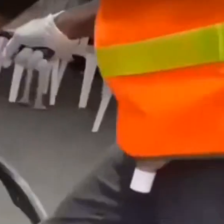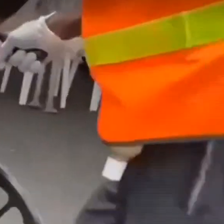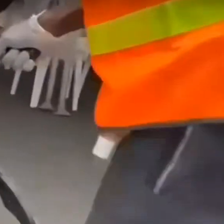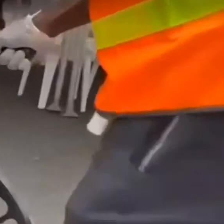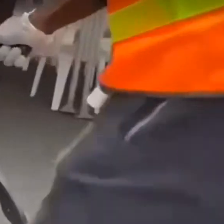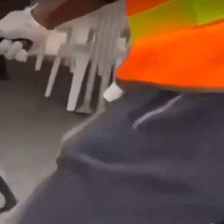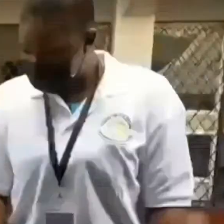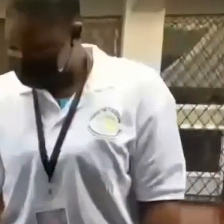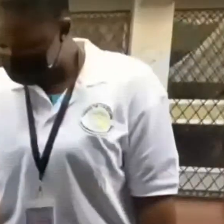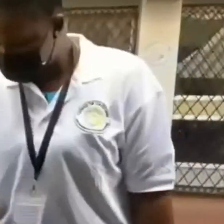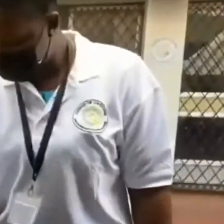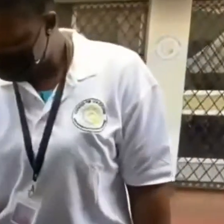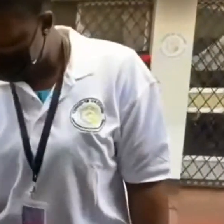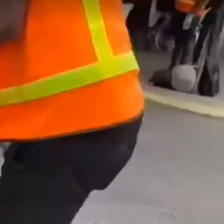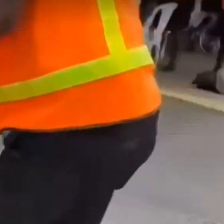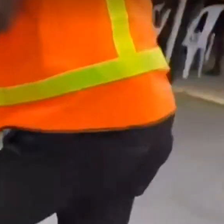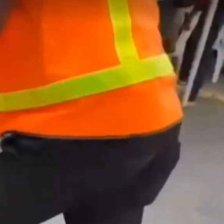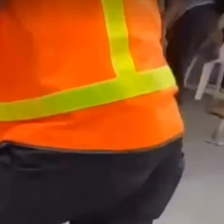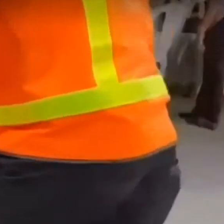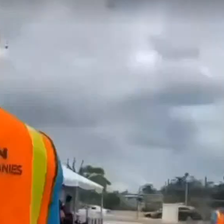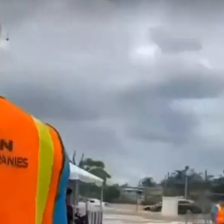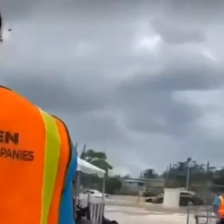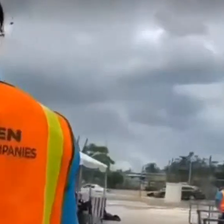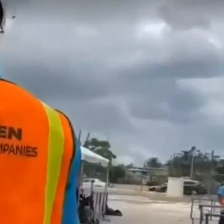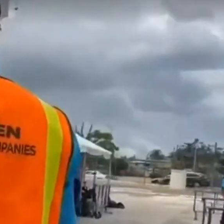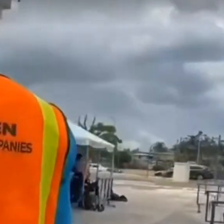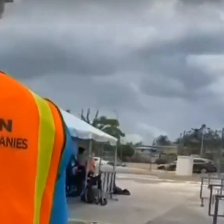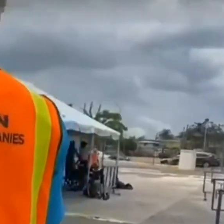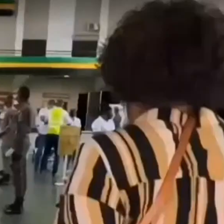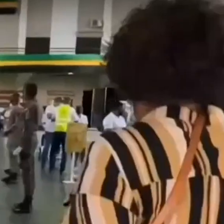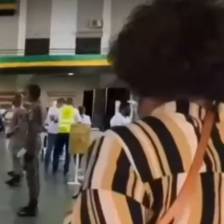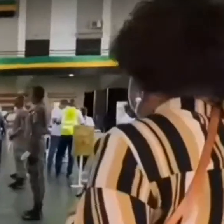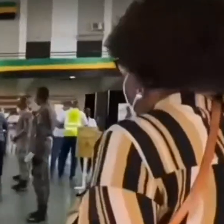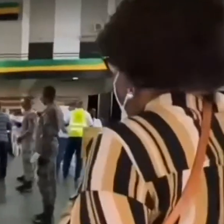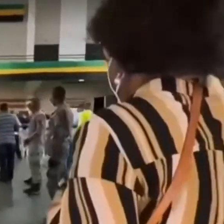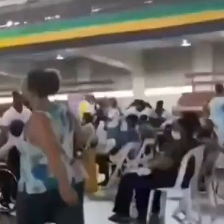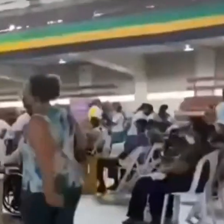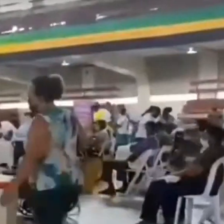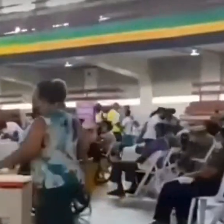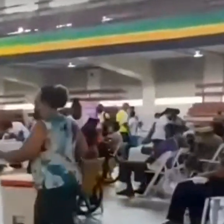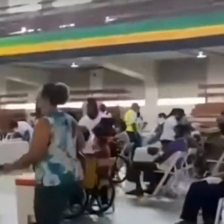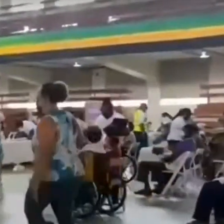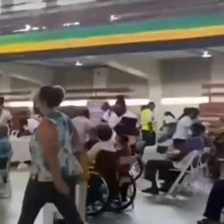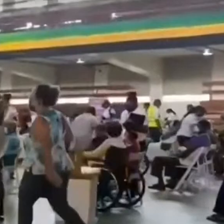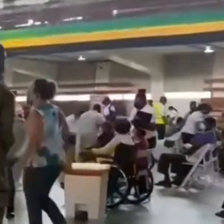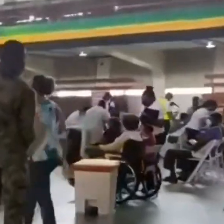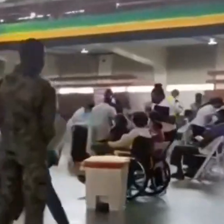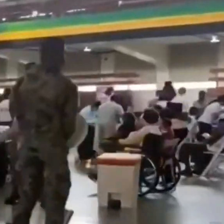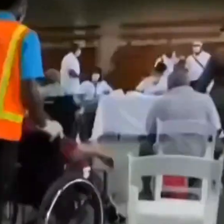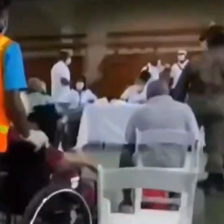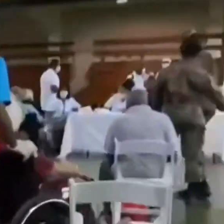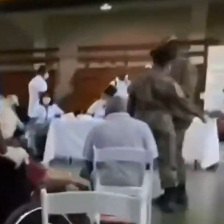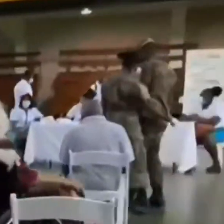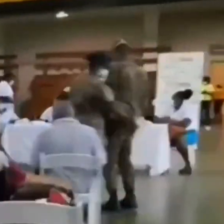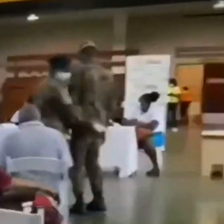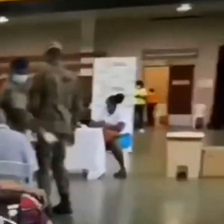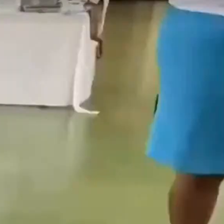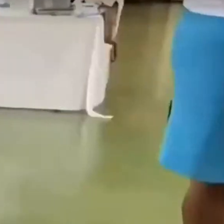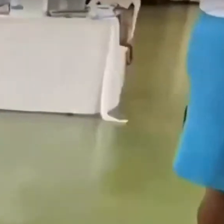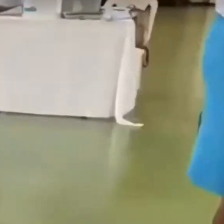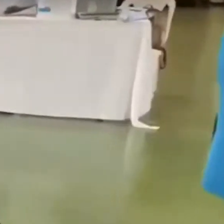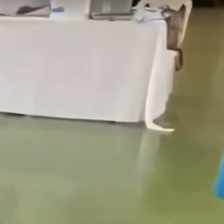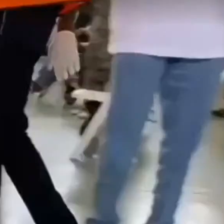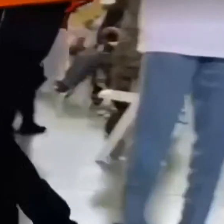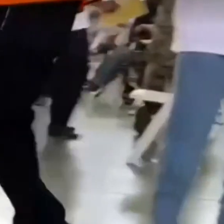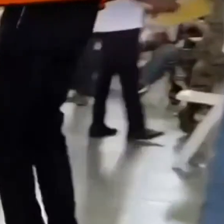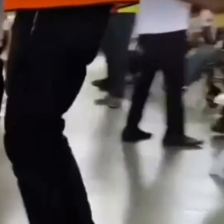never saw this day. So another day I live, I appreciate. Don't ever wanna act